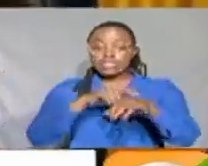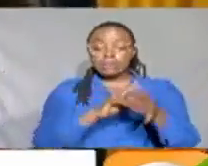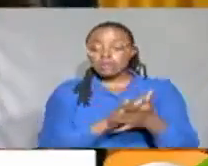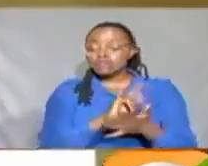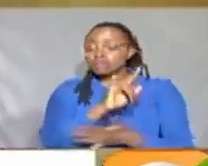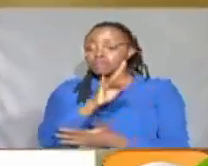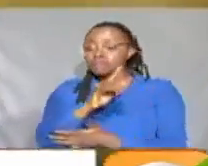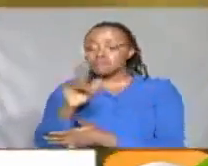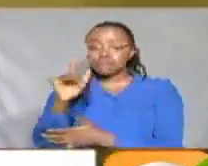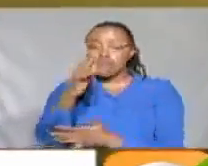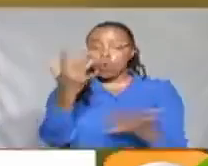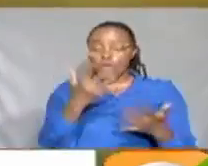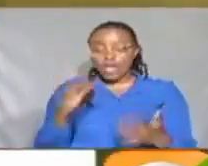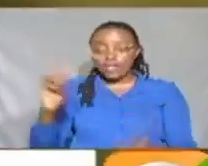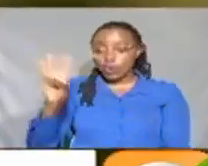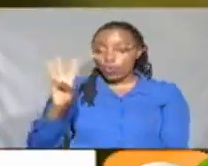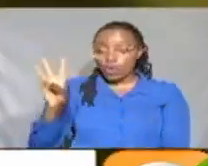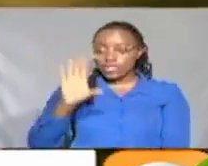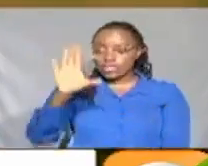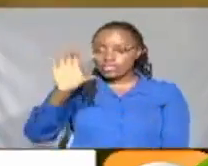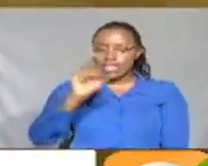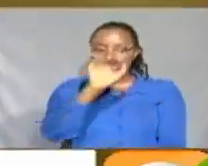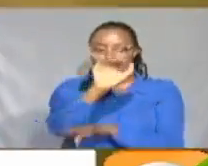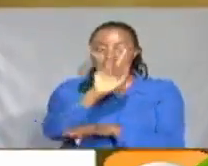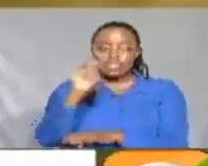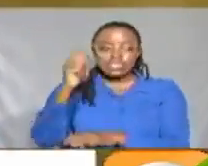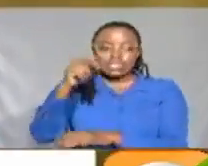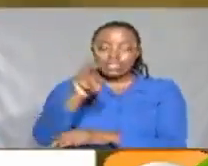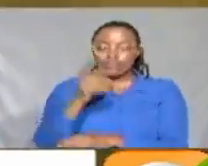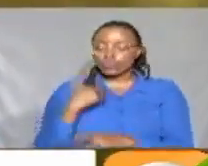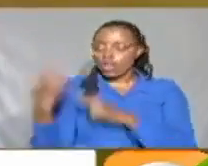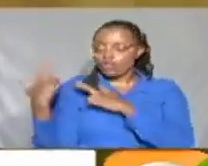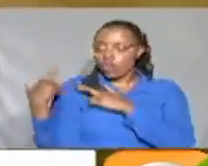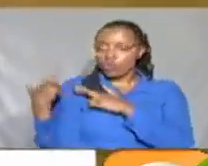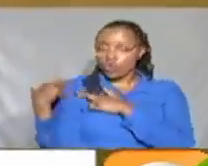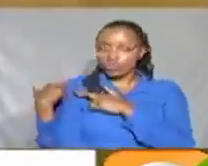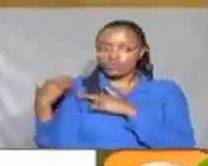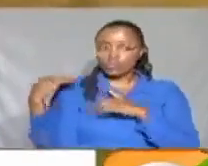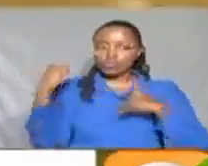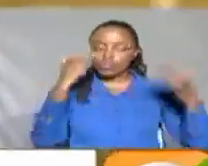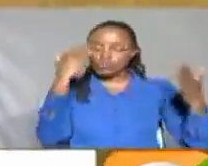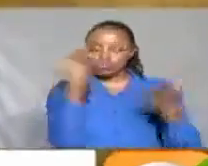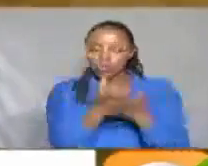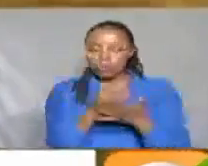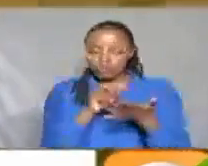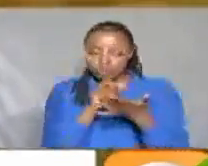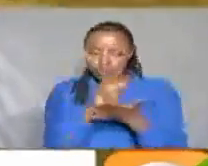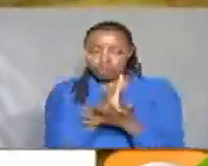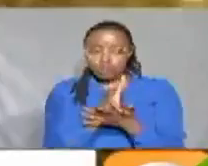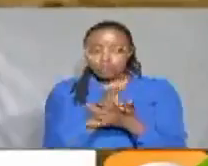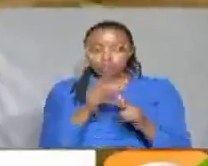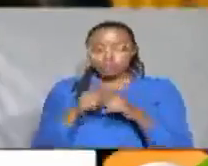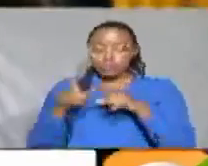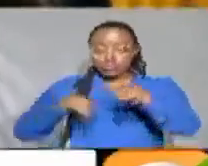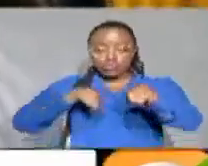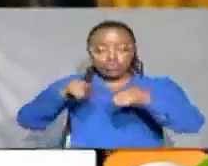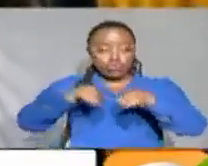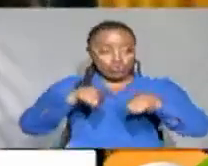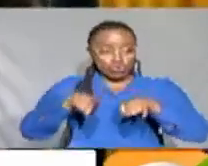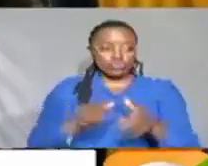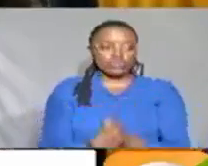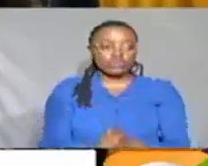in Wajir. The CEA is pleading with Kenyans to play their role in stopping the locusts from getting out of control.